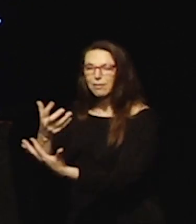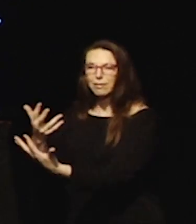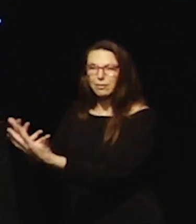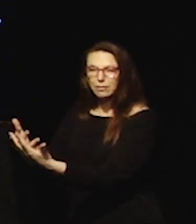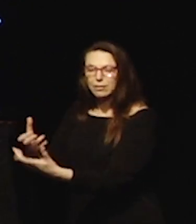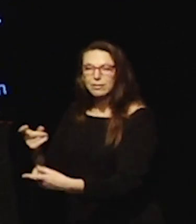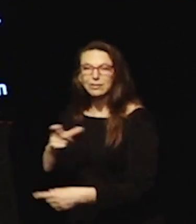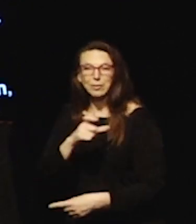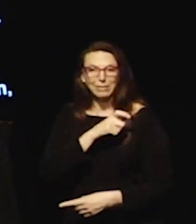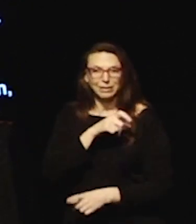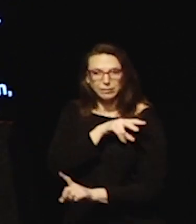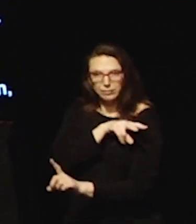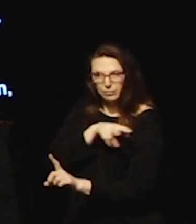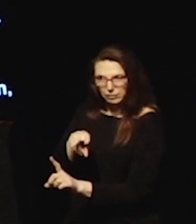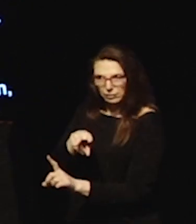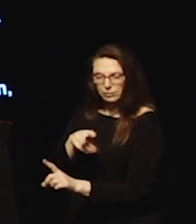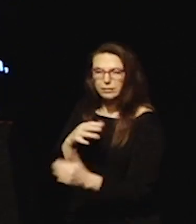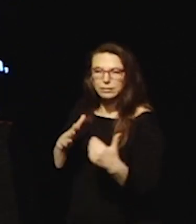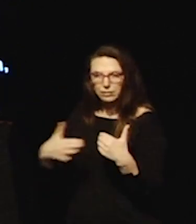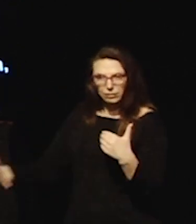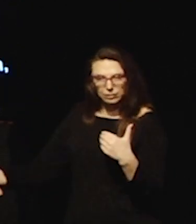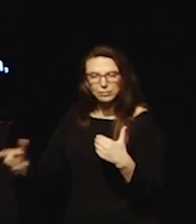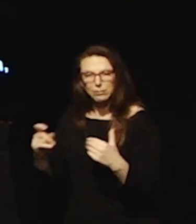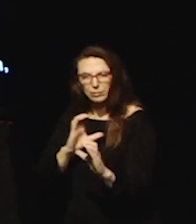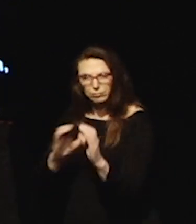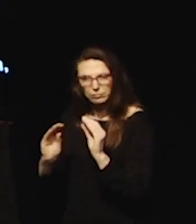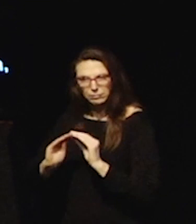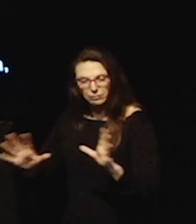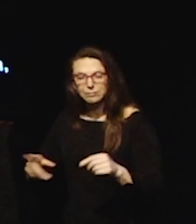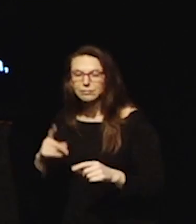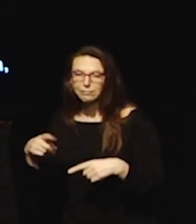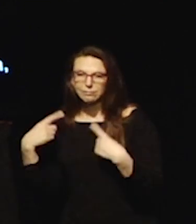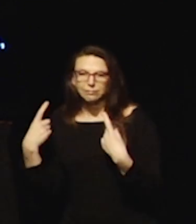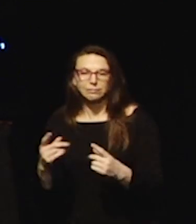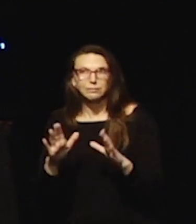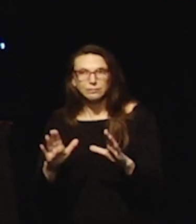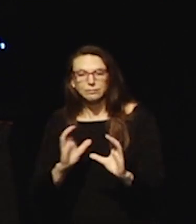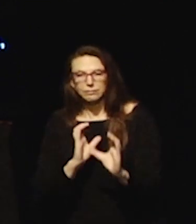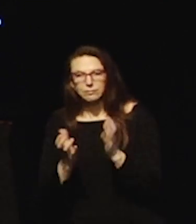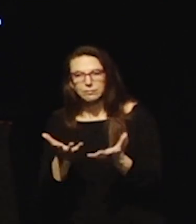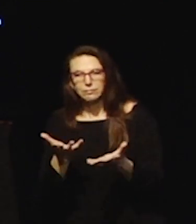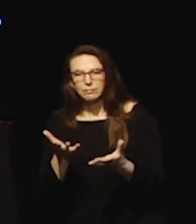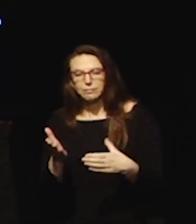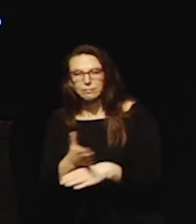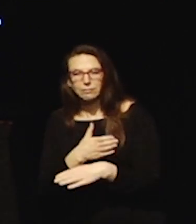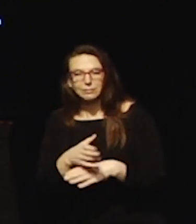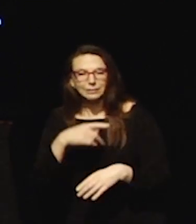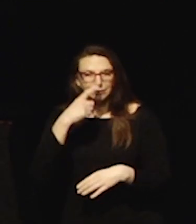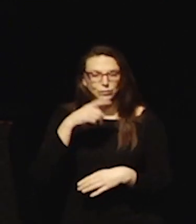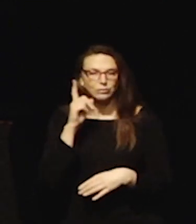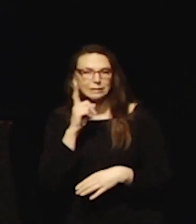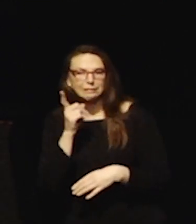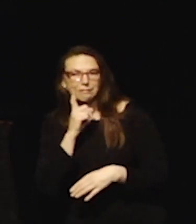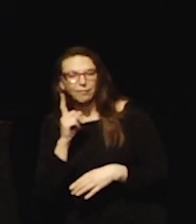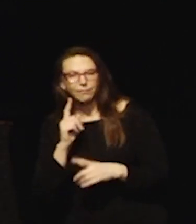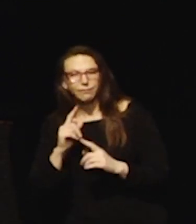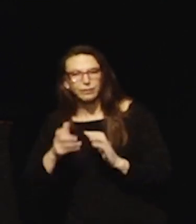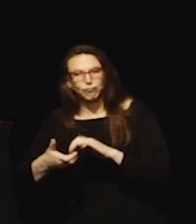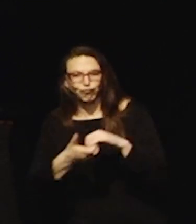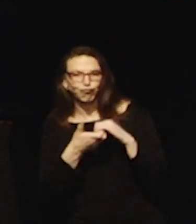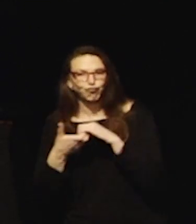from the police side going forward. This has been an amazing communication between our hearing and deaf teammates here.